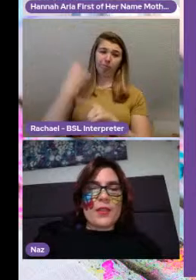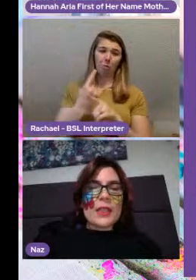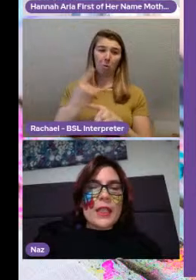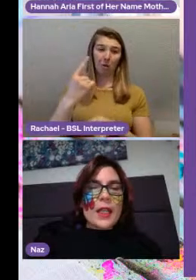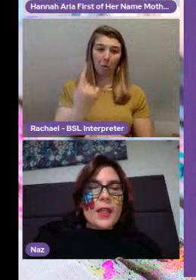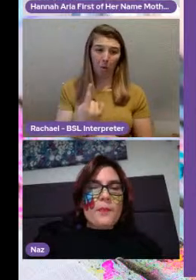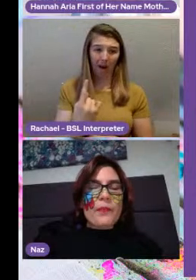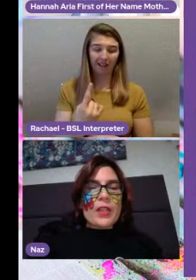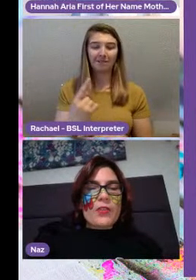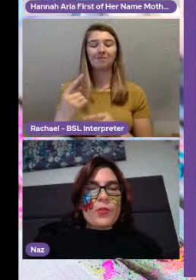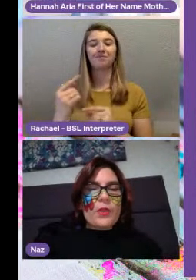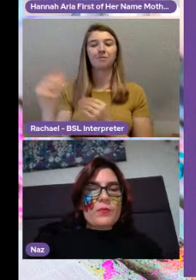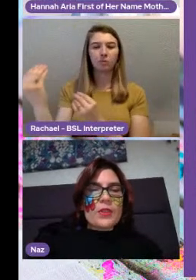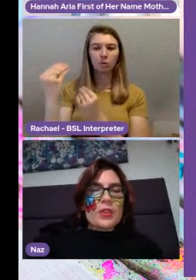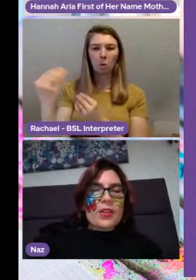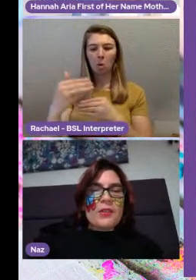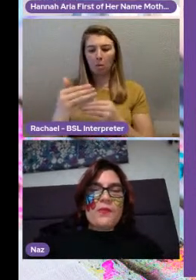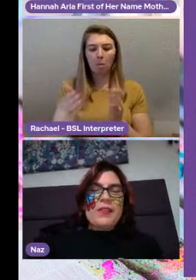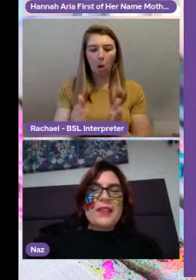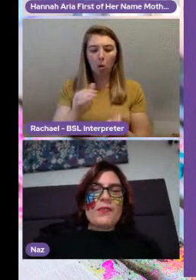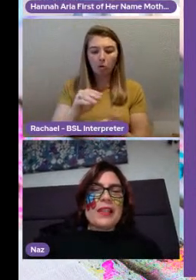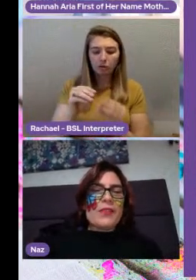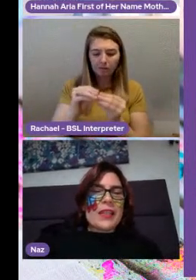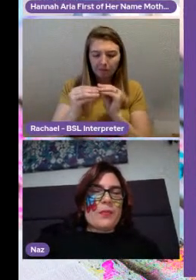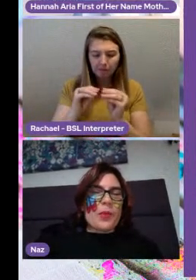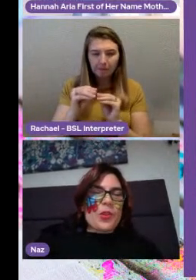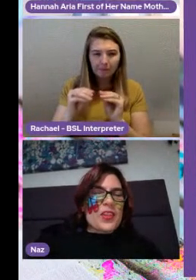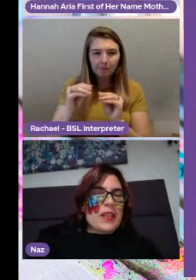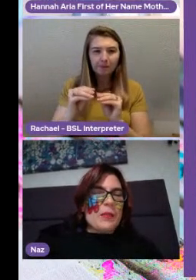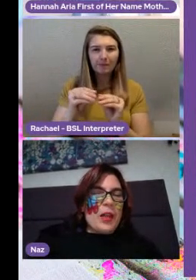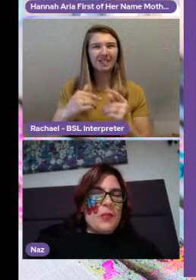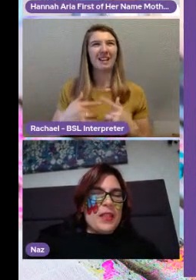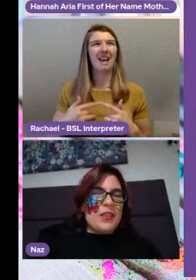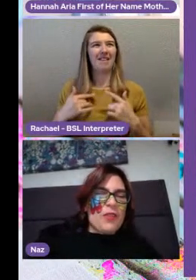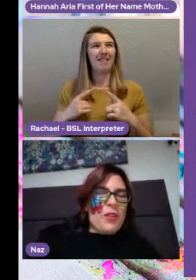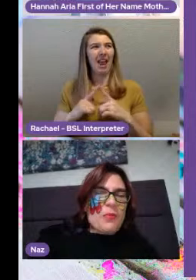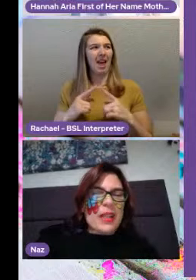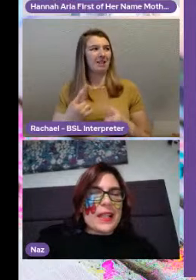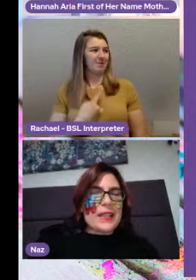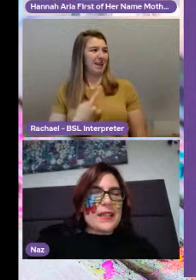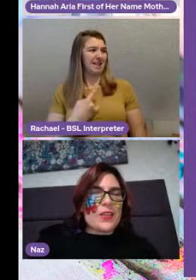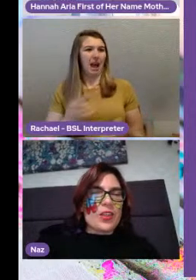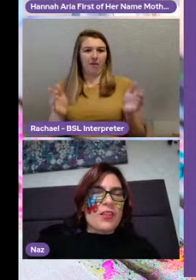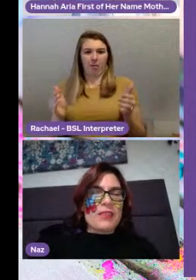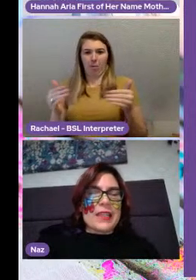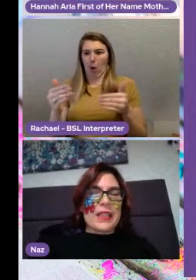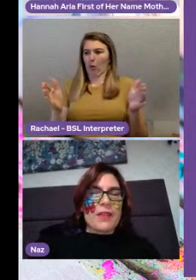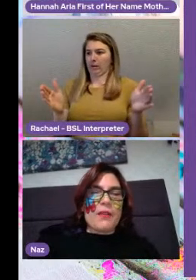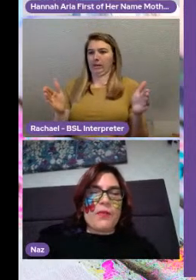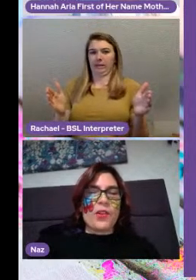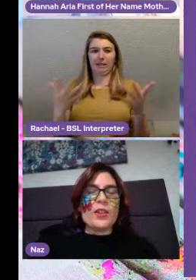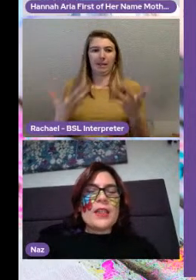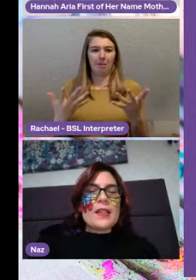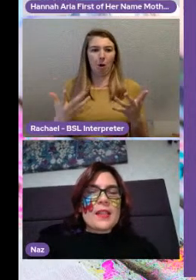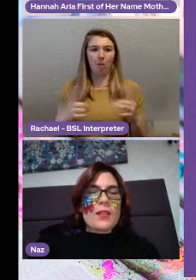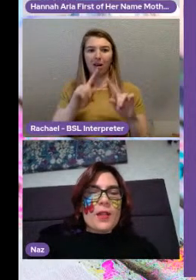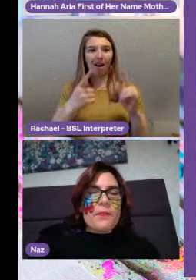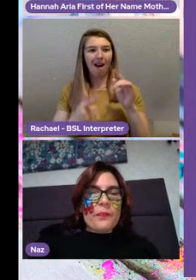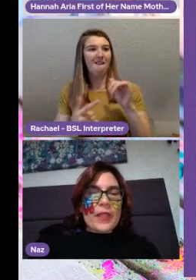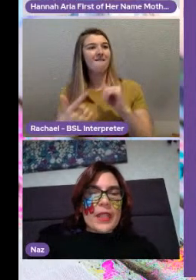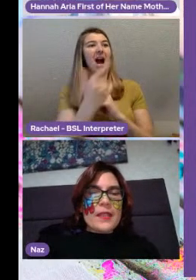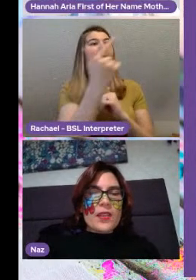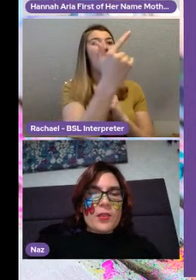us how to make those. And I thought, well, you kind of feel as if you're living in a box at the moment in your own place and you can't really go that far.